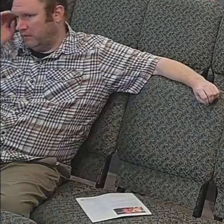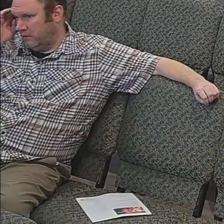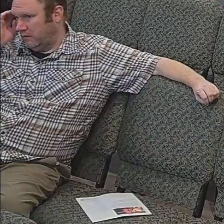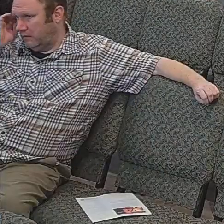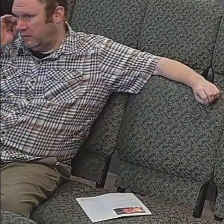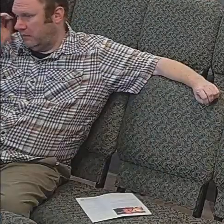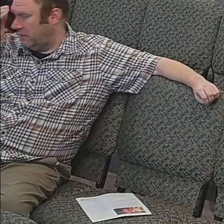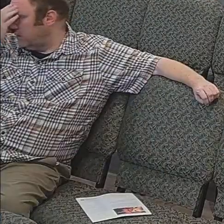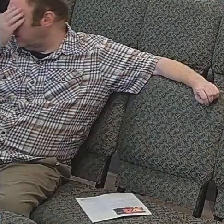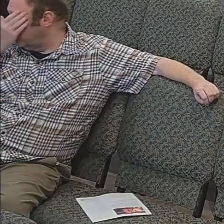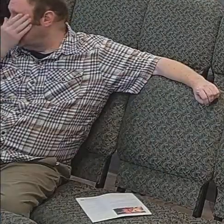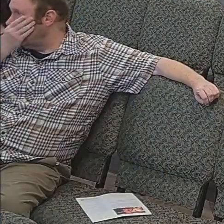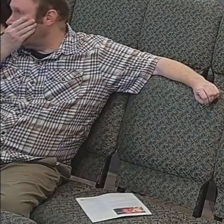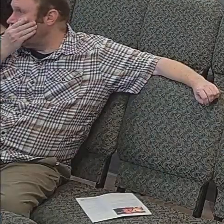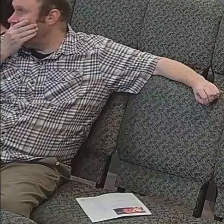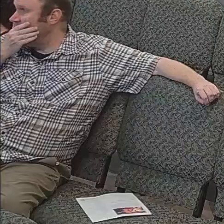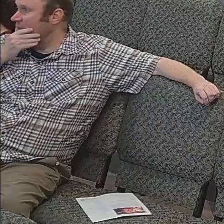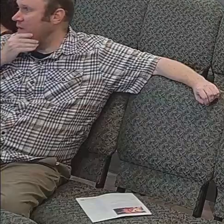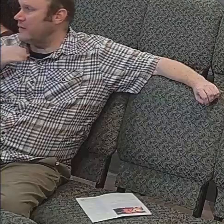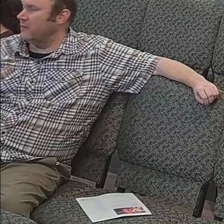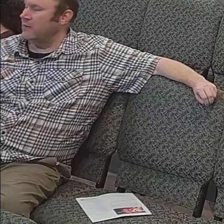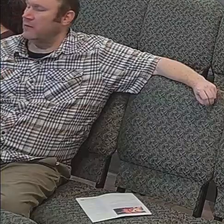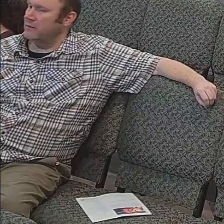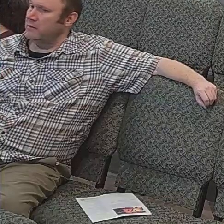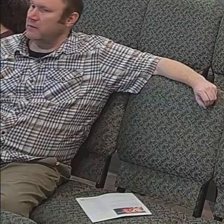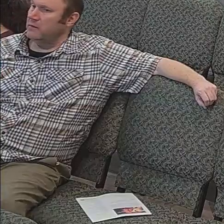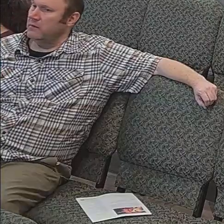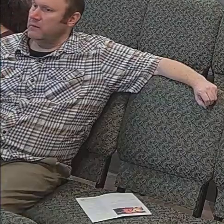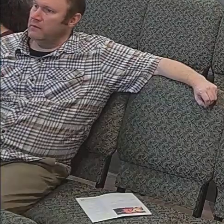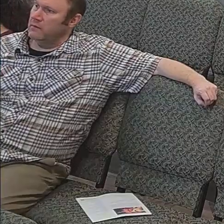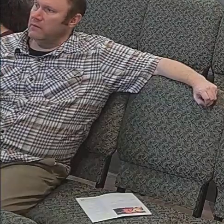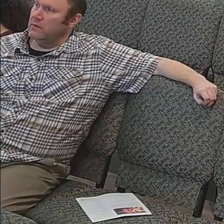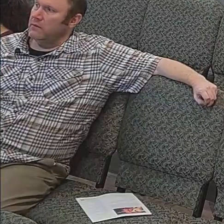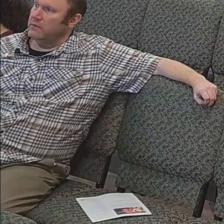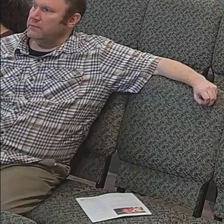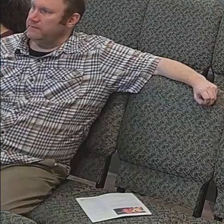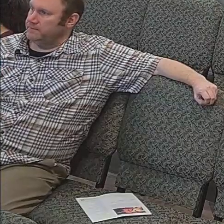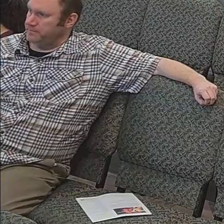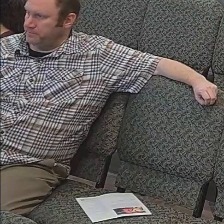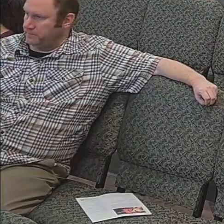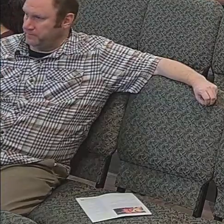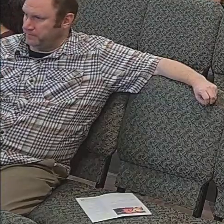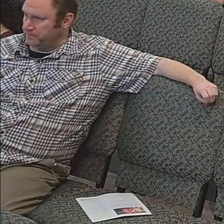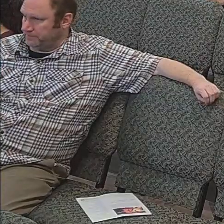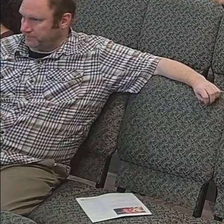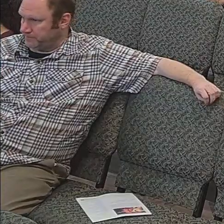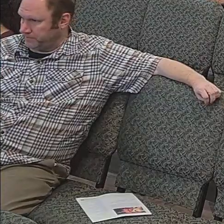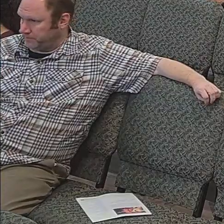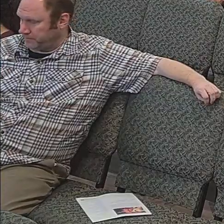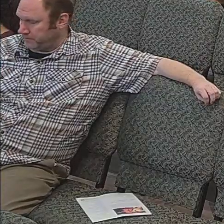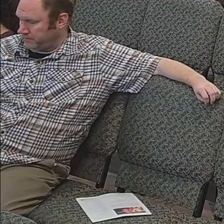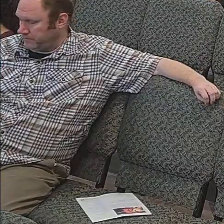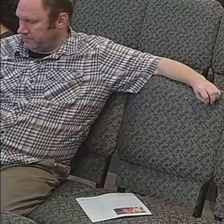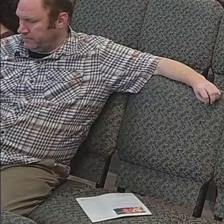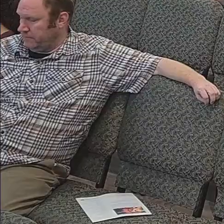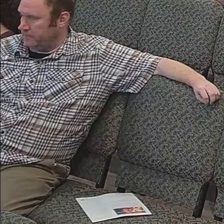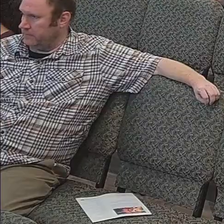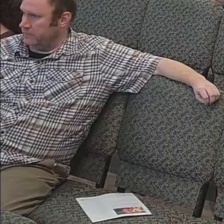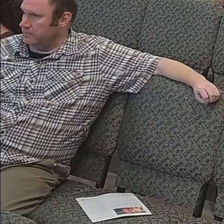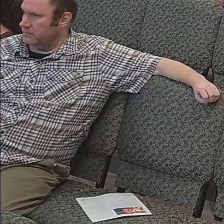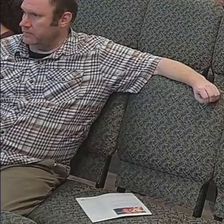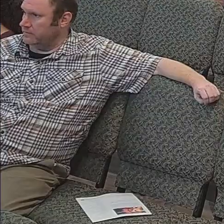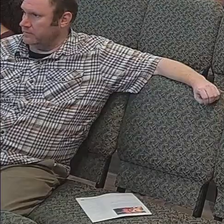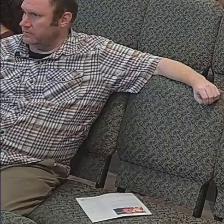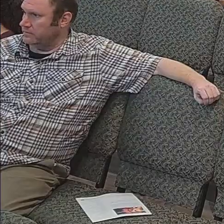so when he says something, he's got a lot of emotional impact. Yeah. He says a lot of relational impact behind